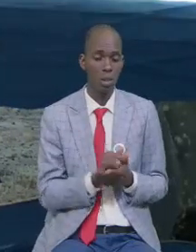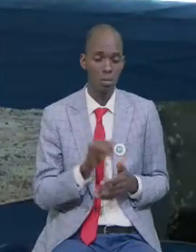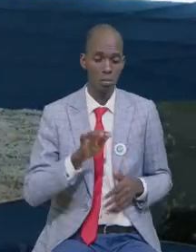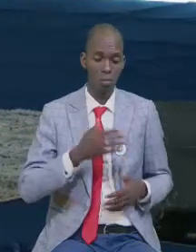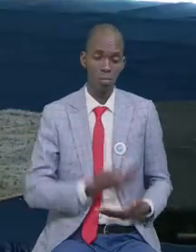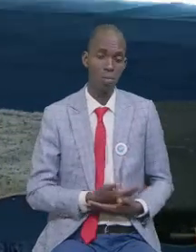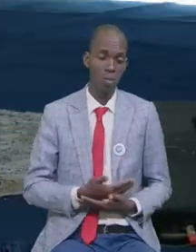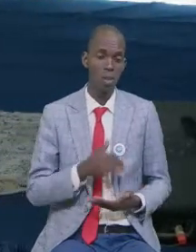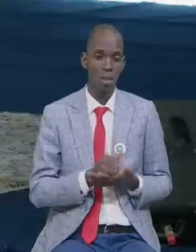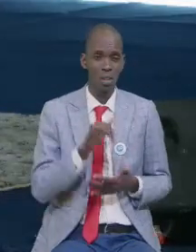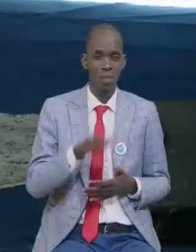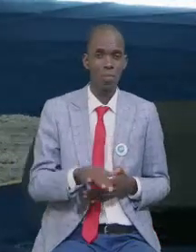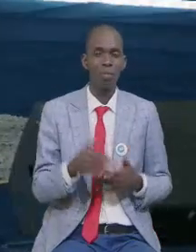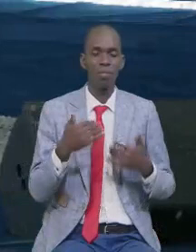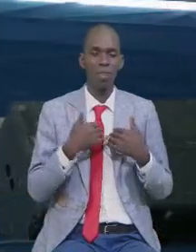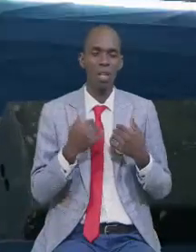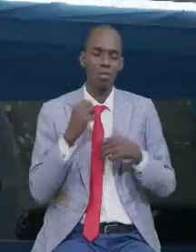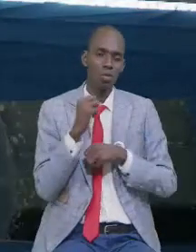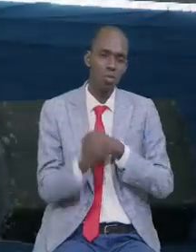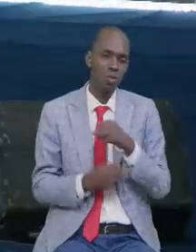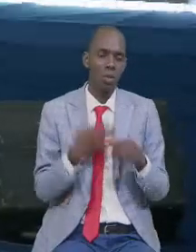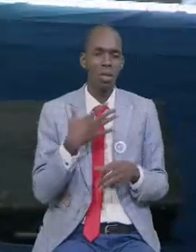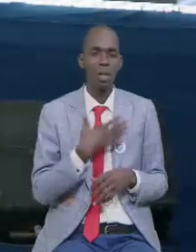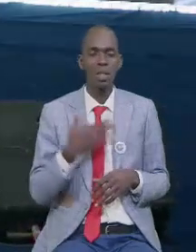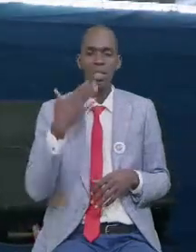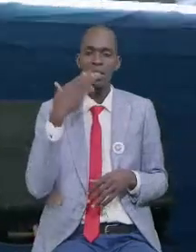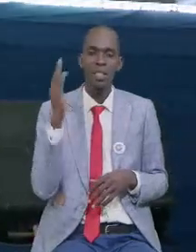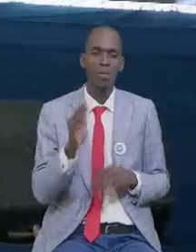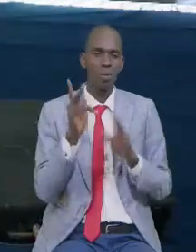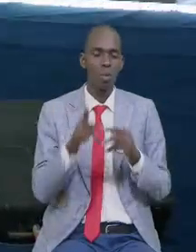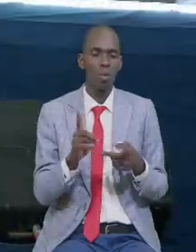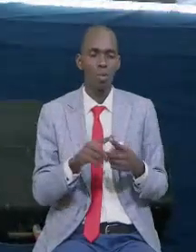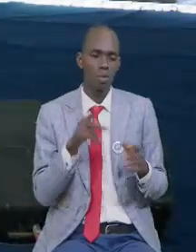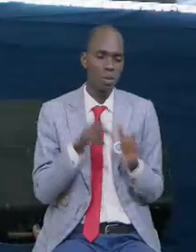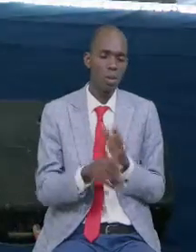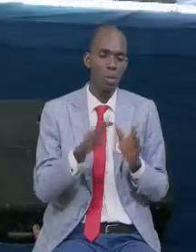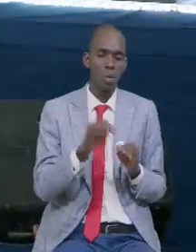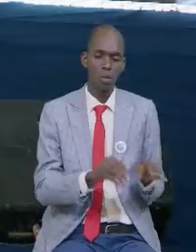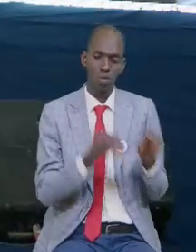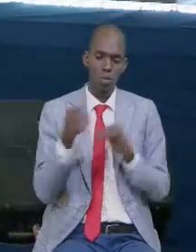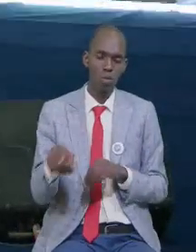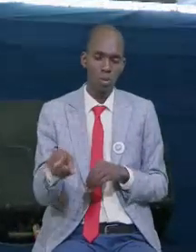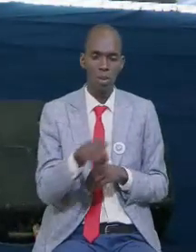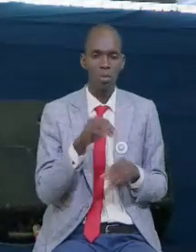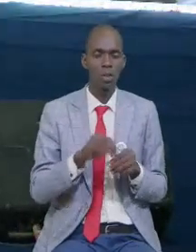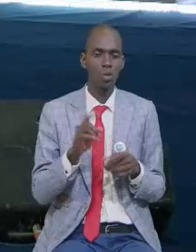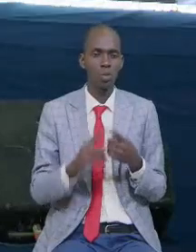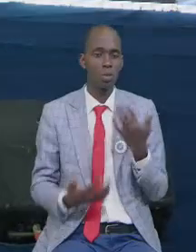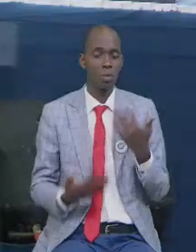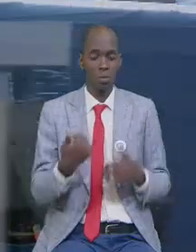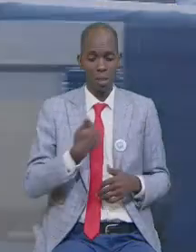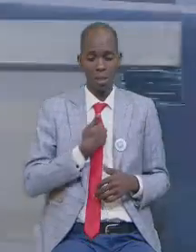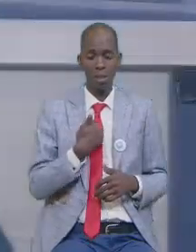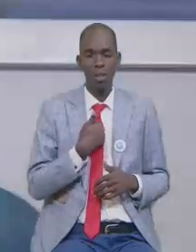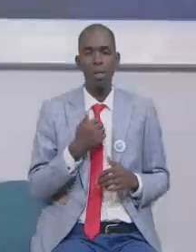the evil one wanted to kill him by throwing him into the fire. Myself, I've